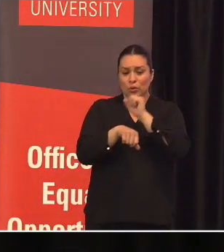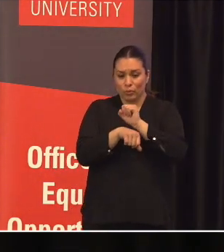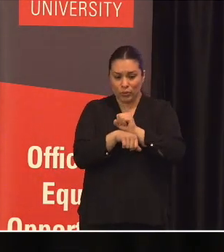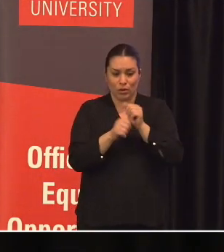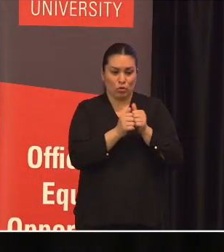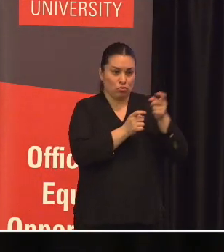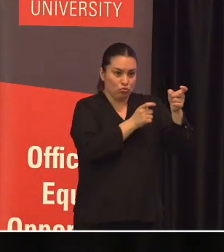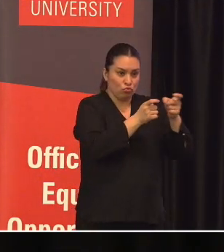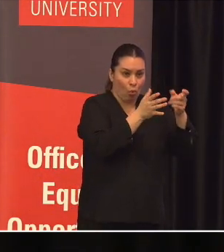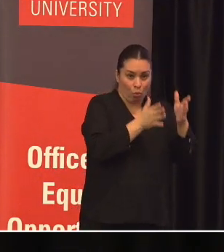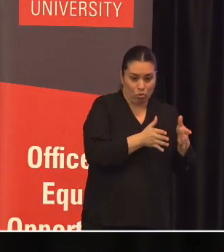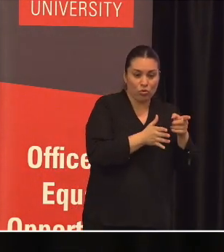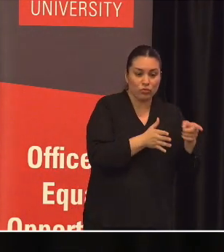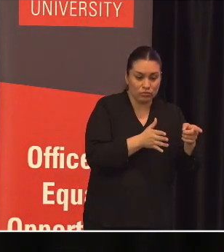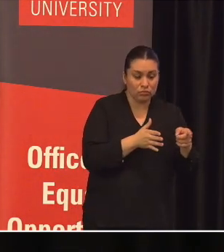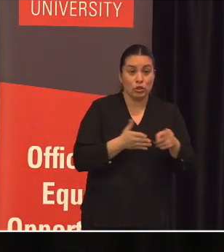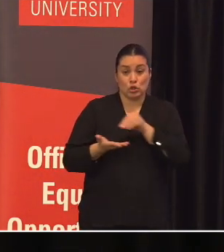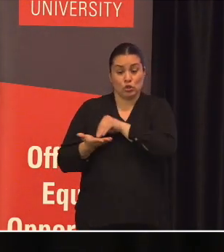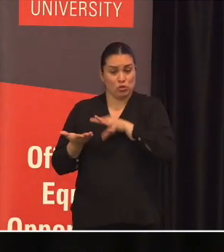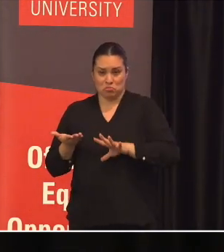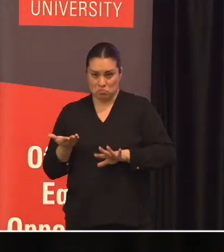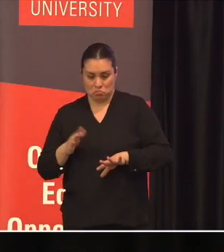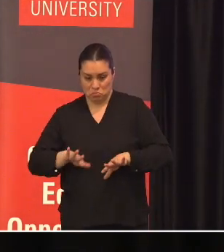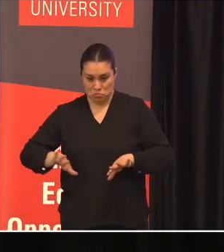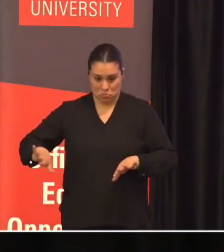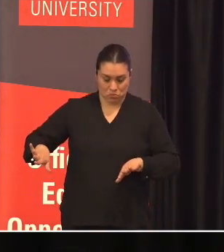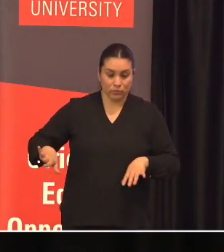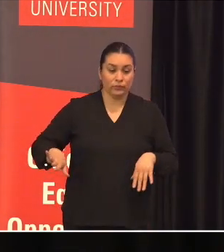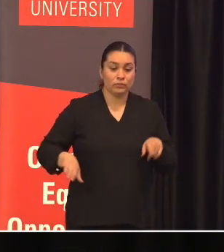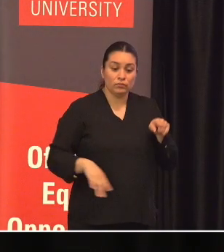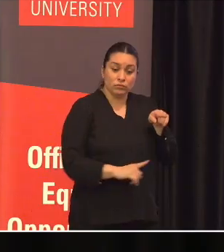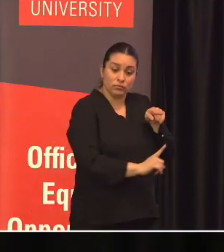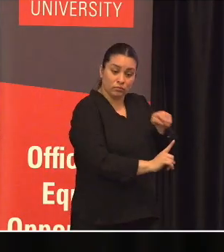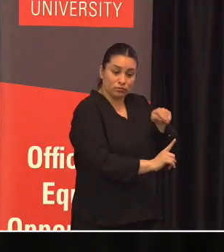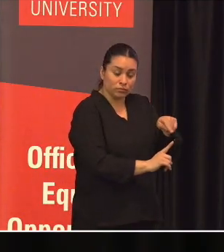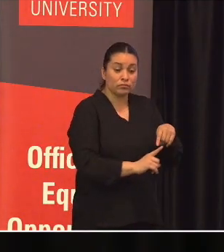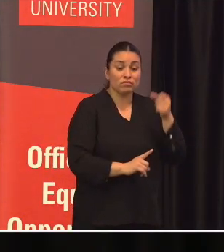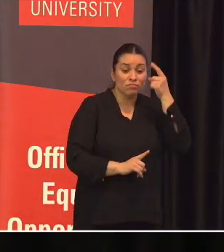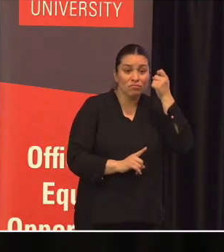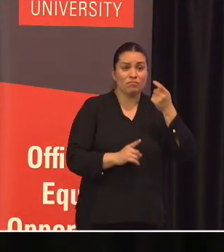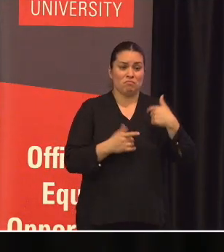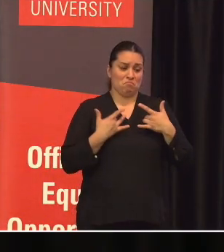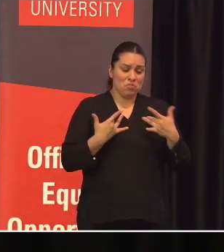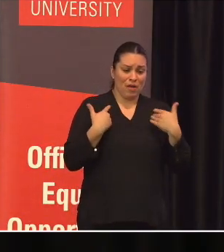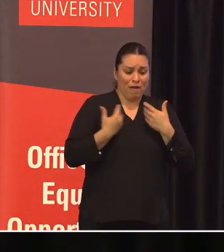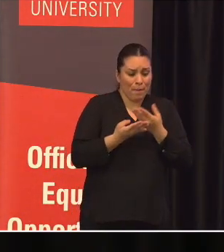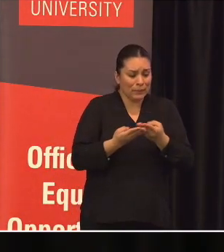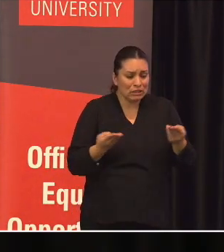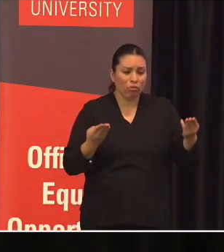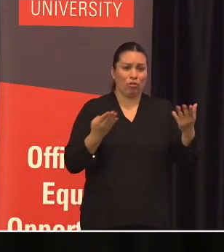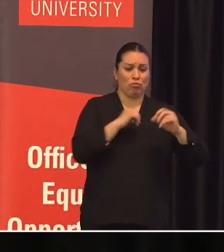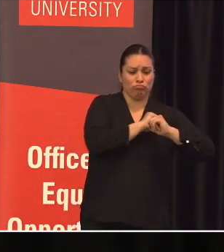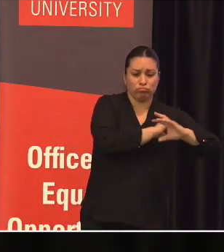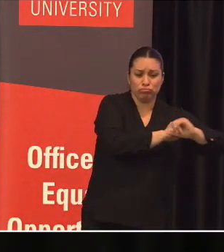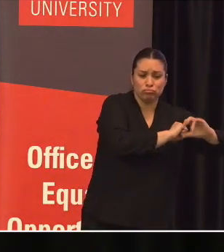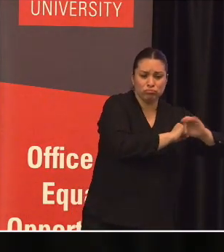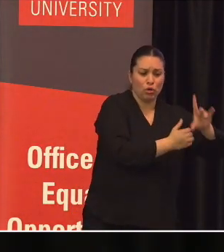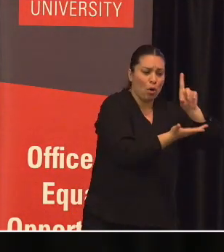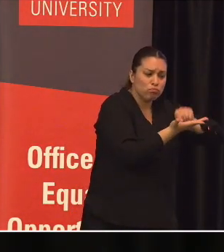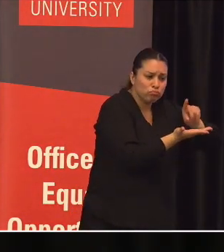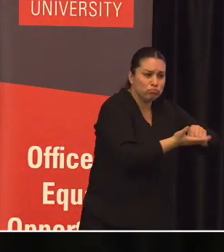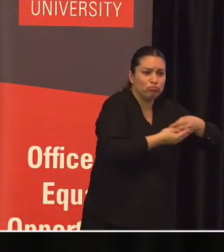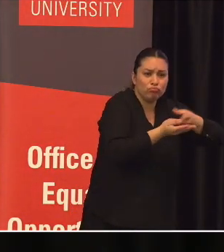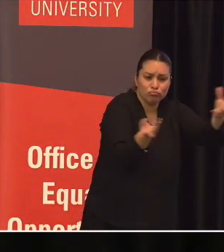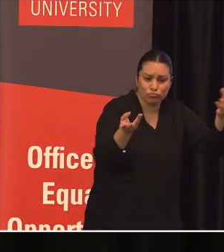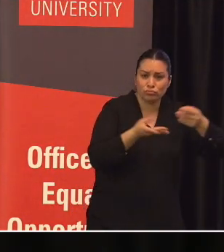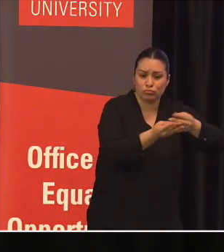for invitations for events, things like that. Do you have any recommendations when using those print materials or making those accessible